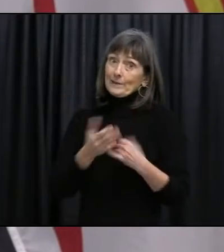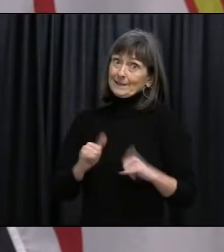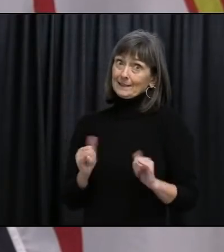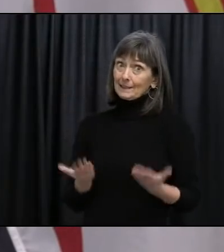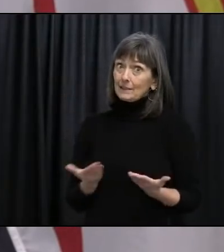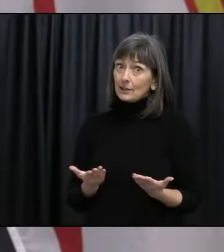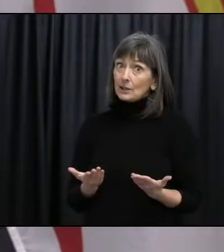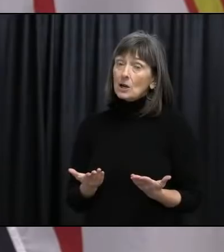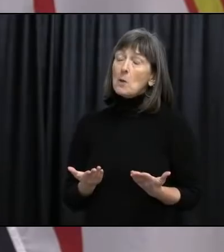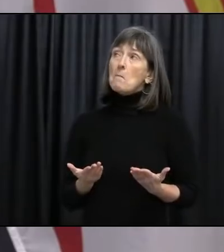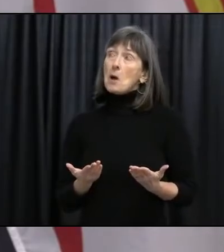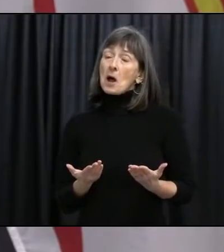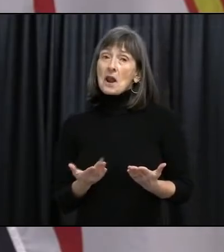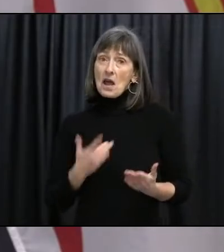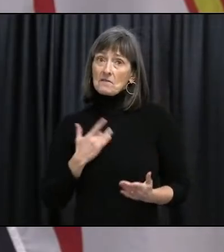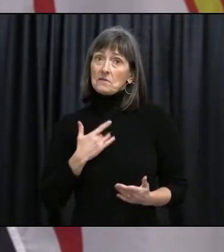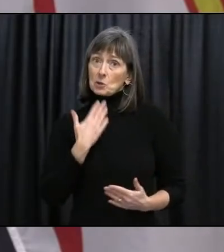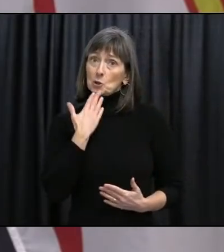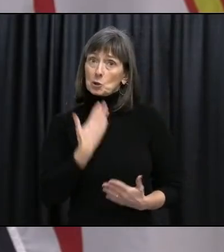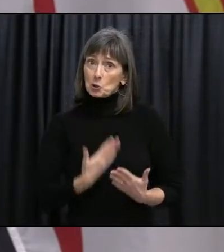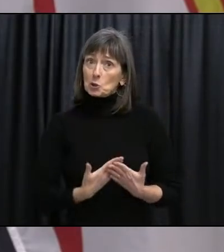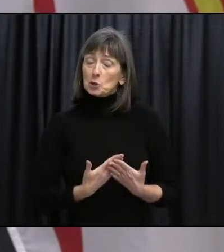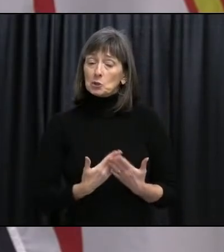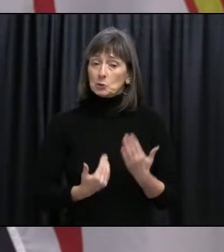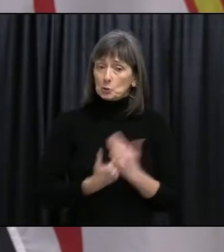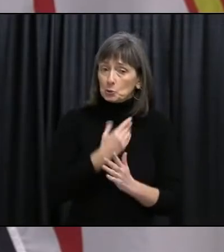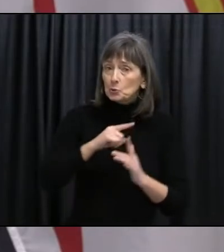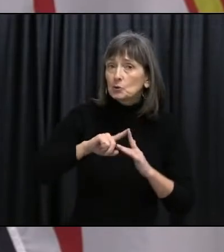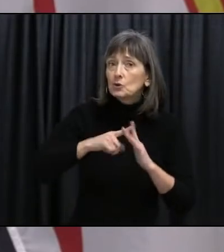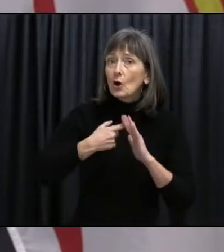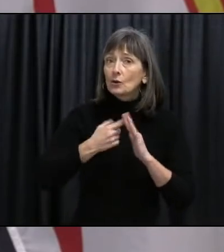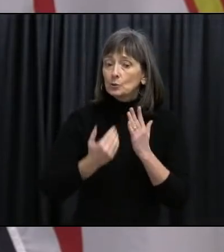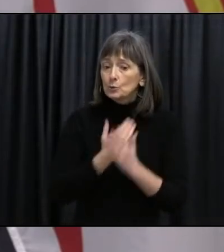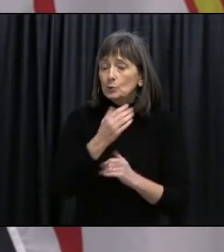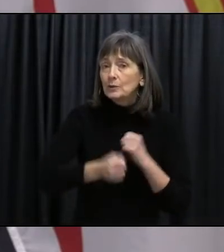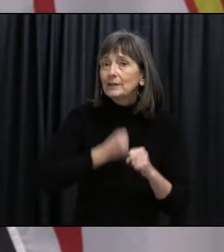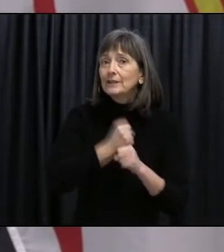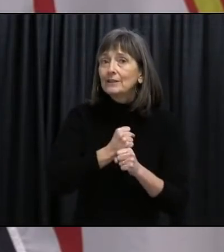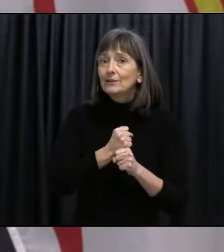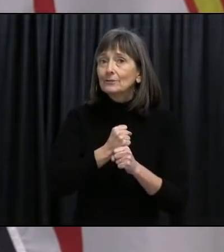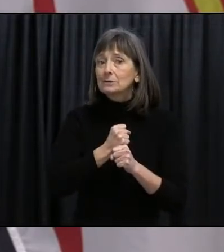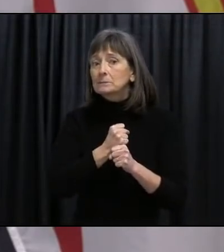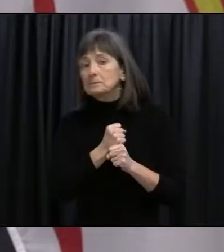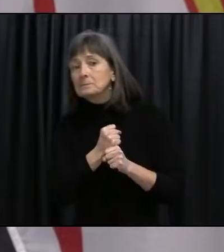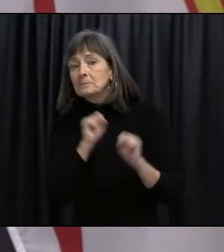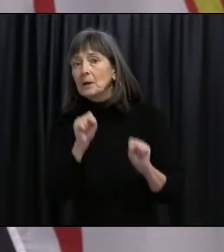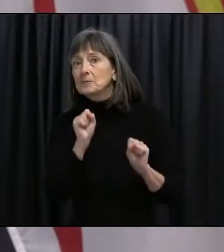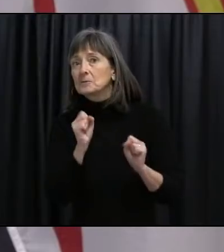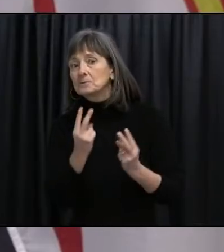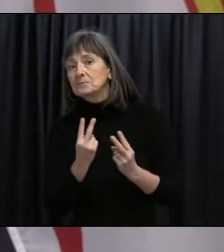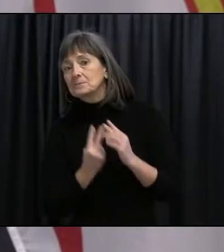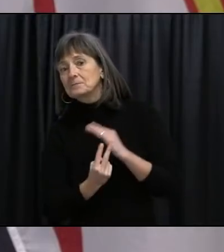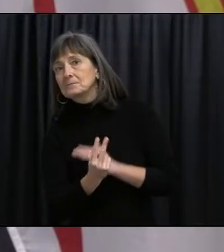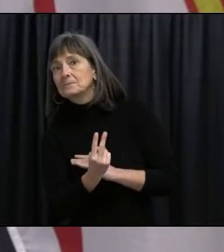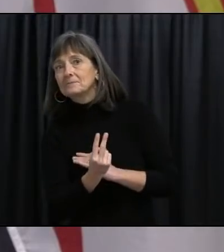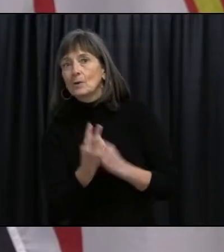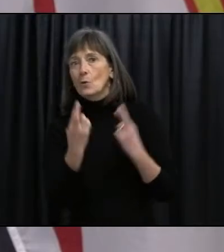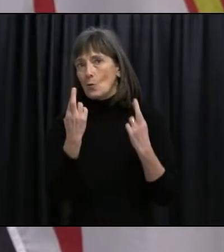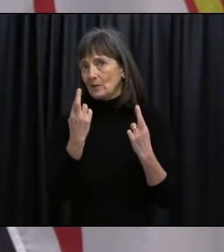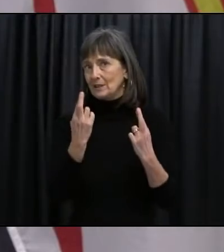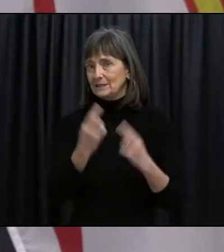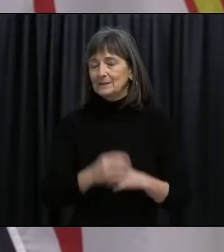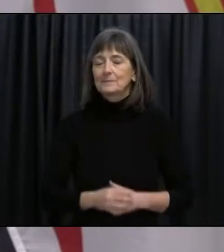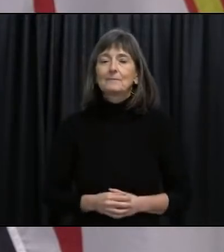us, I am boosted by the optimism that comes with new beginnings and the possibilities that lie before us. 2020